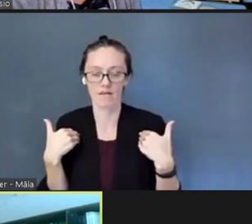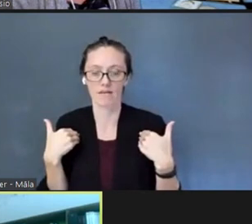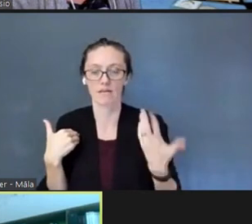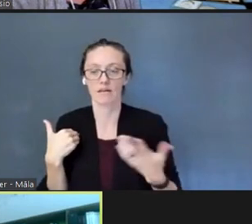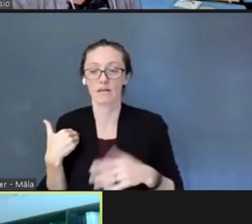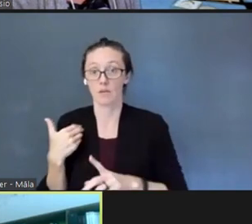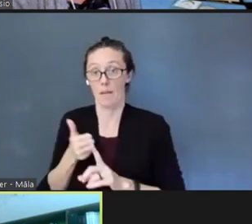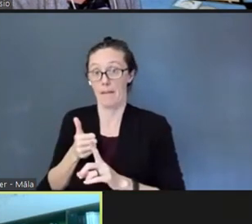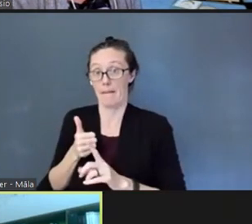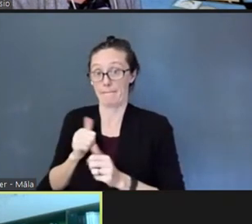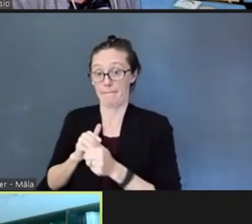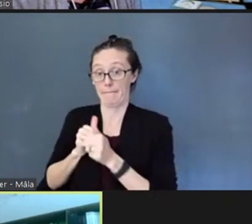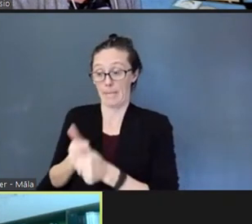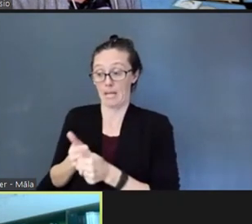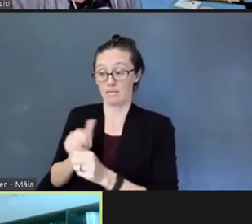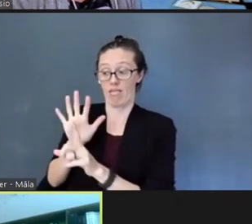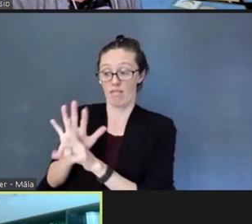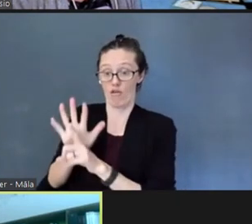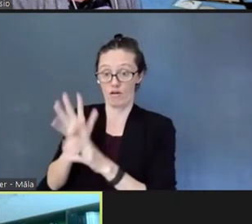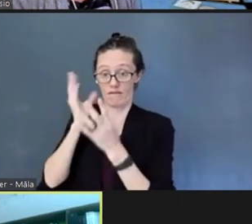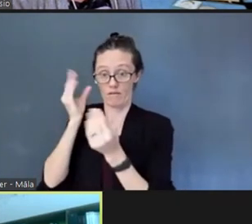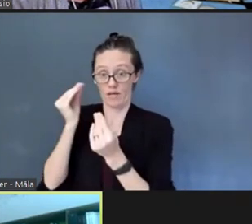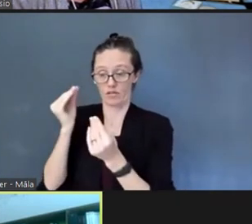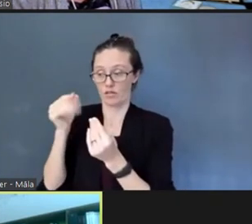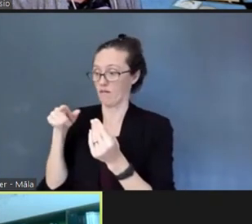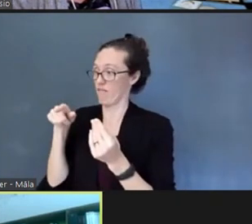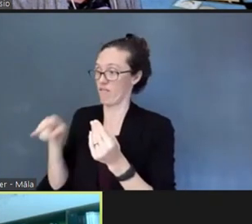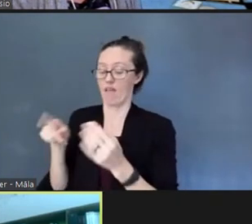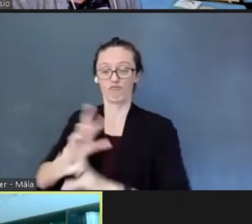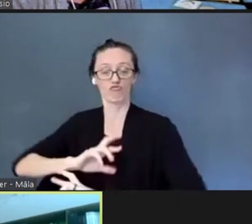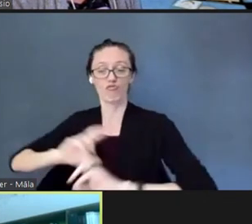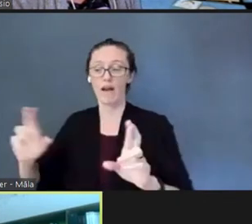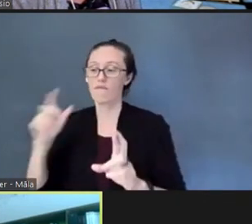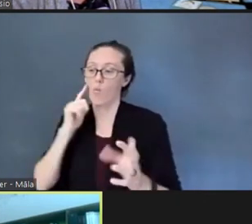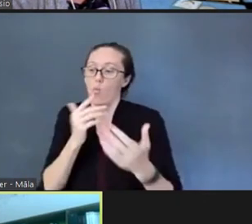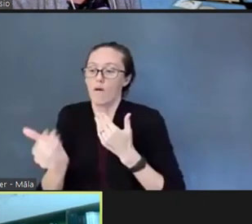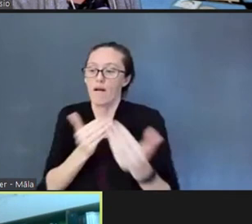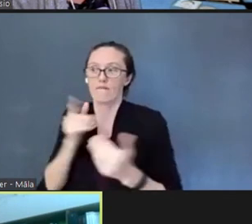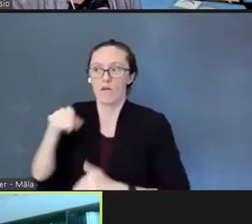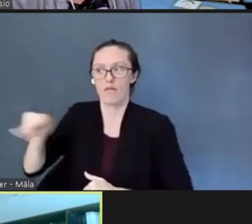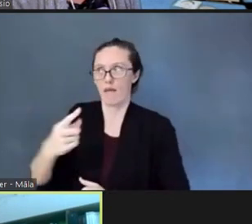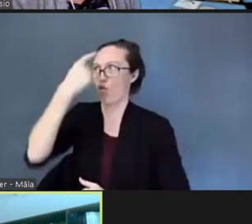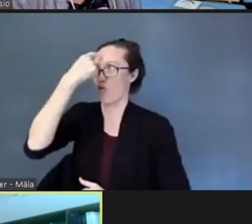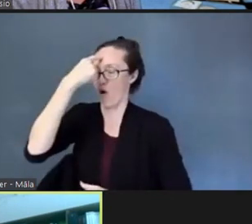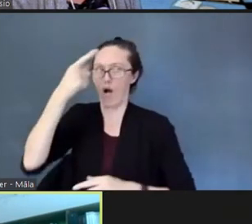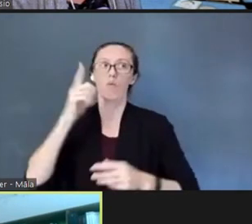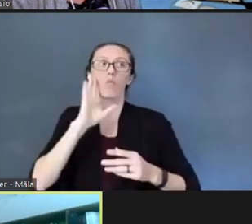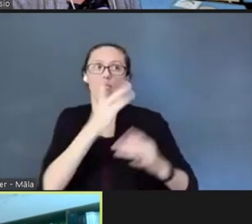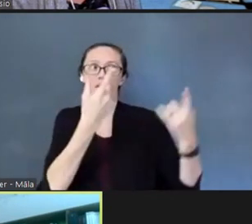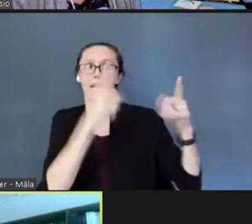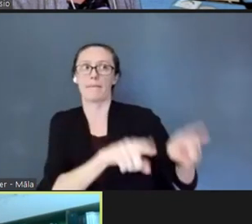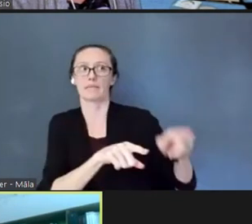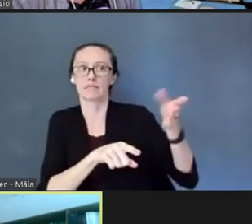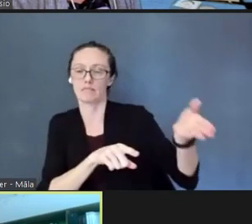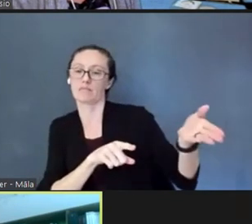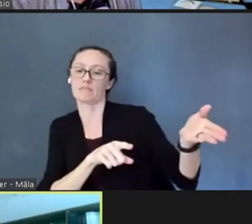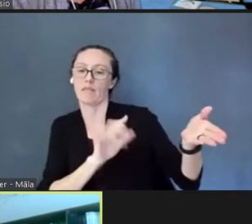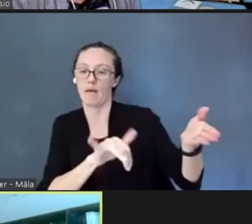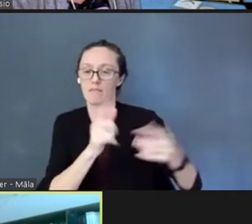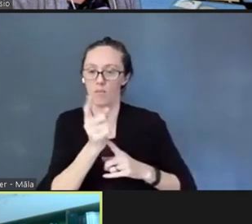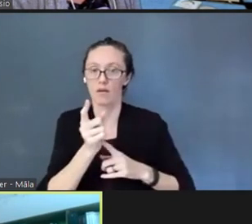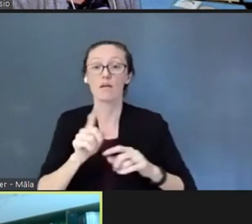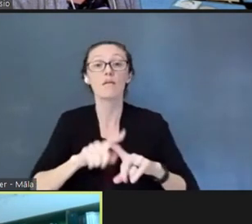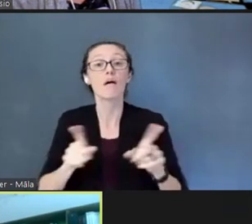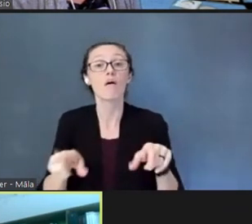on their information, they were ready for whatever they thought could have been coming their way at that time. But also,